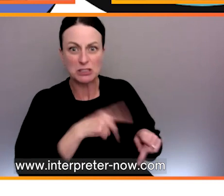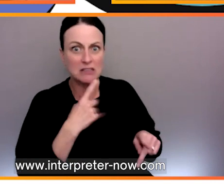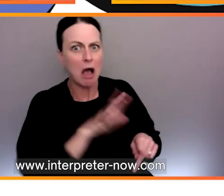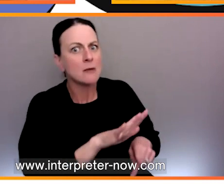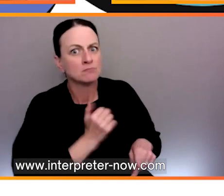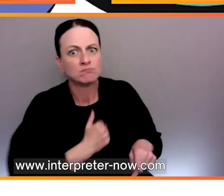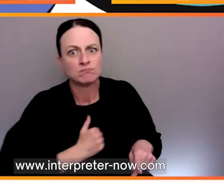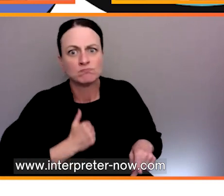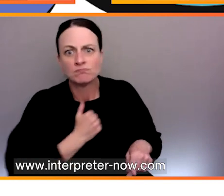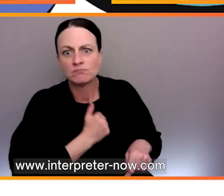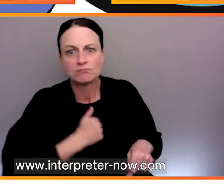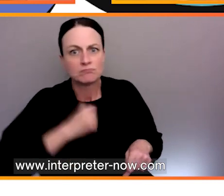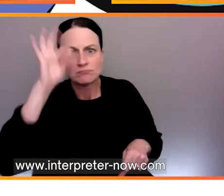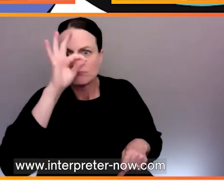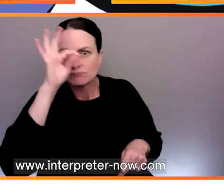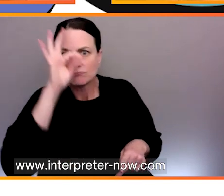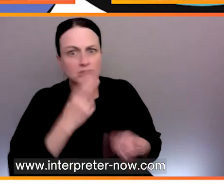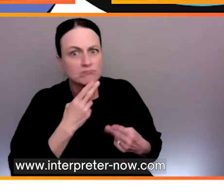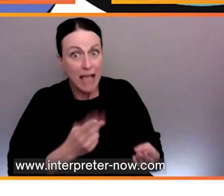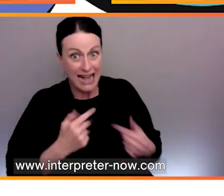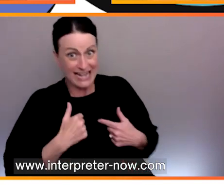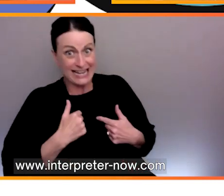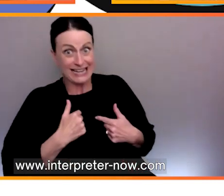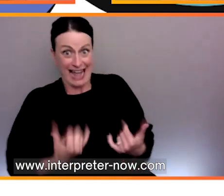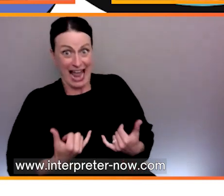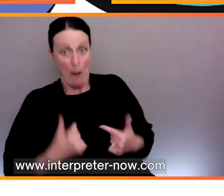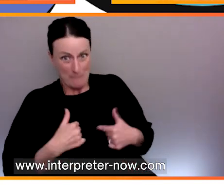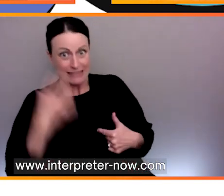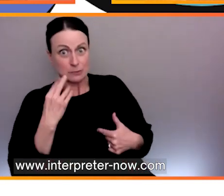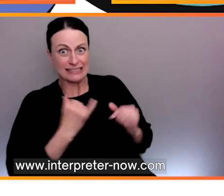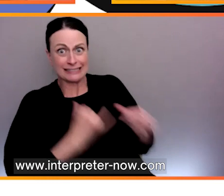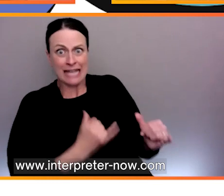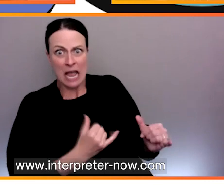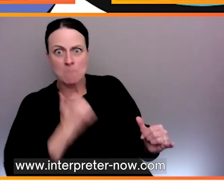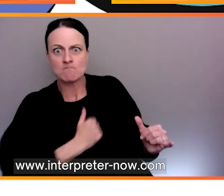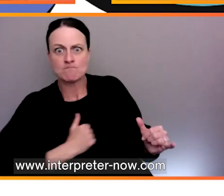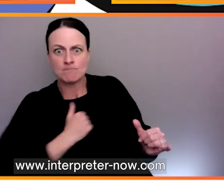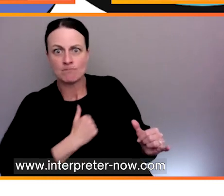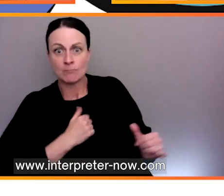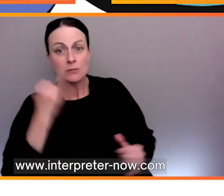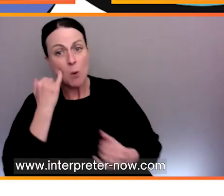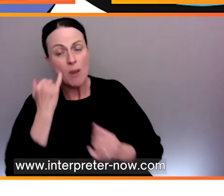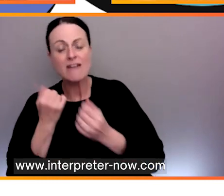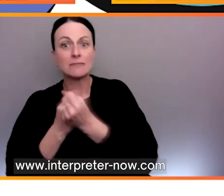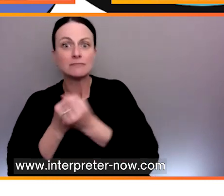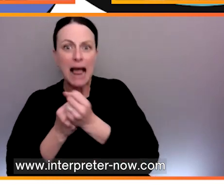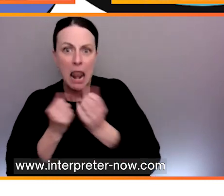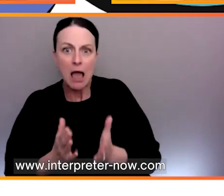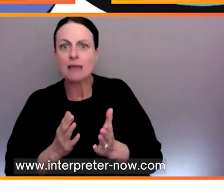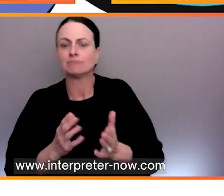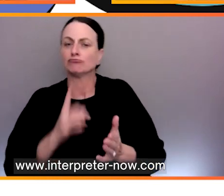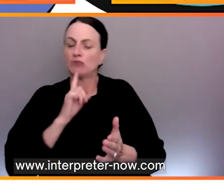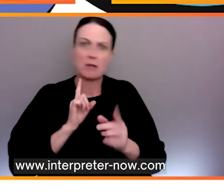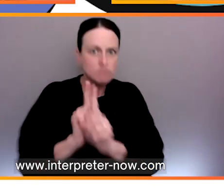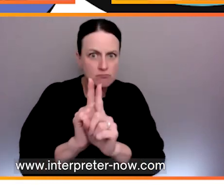you were experiencing it. And now I am. So if allies can step up, stand up,